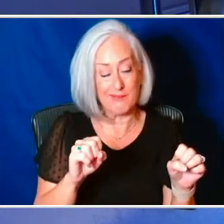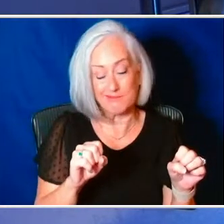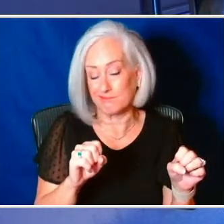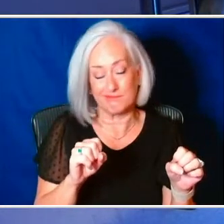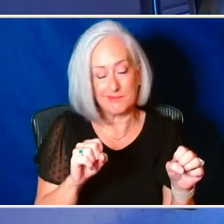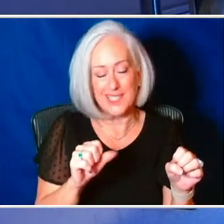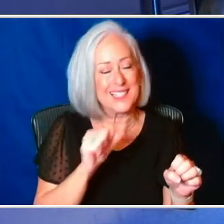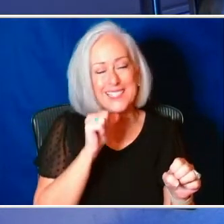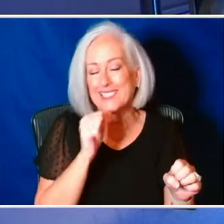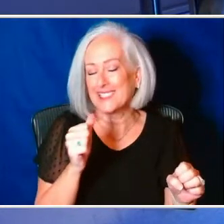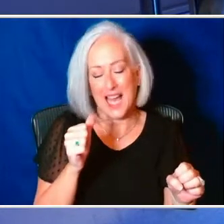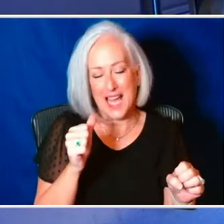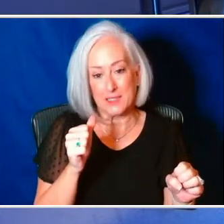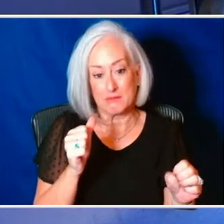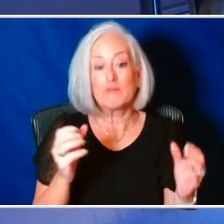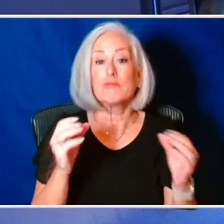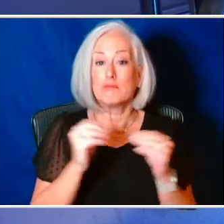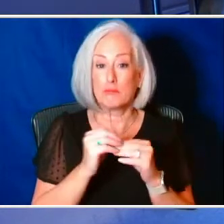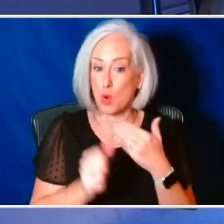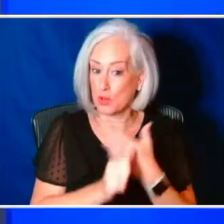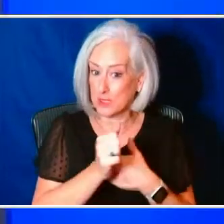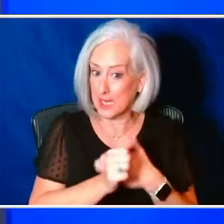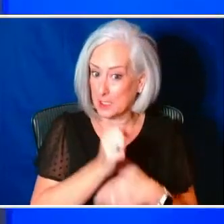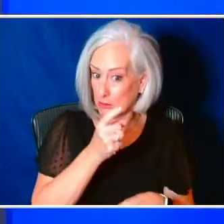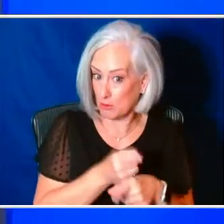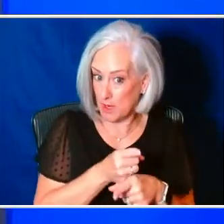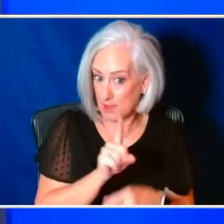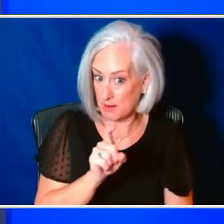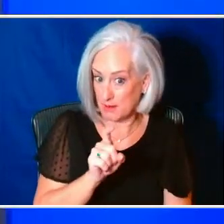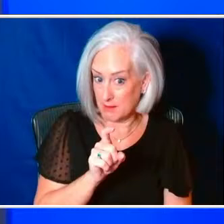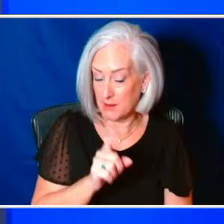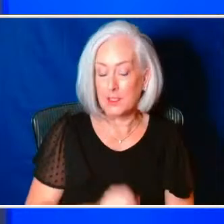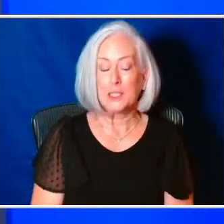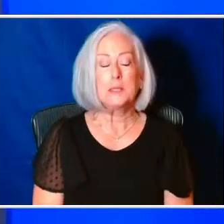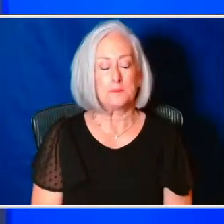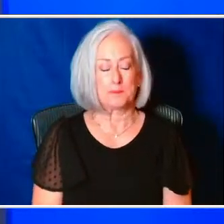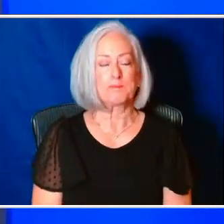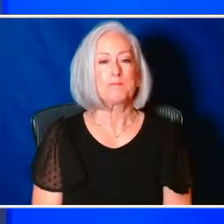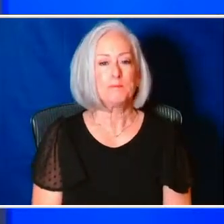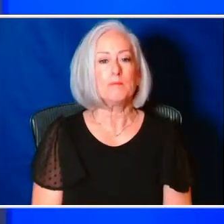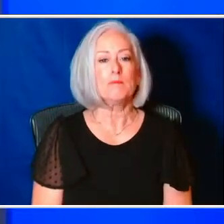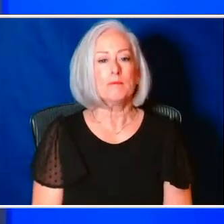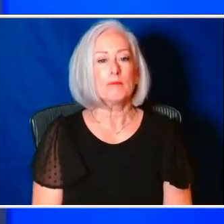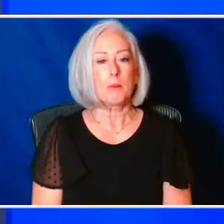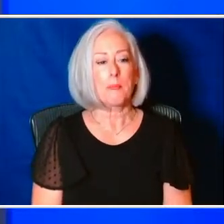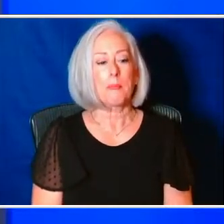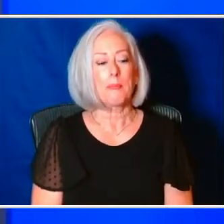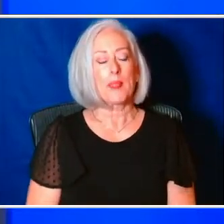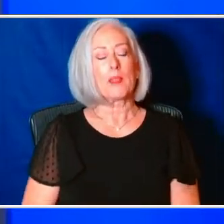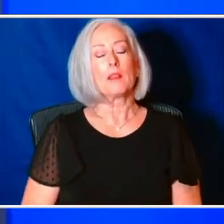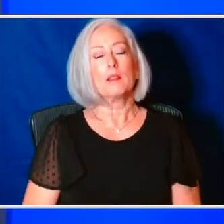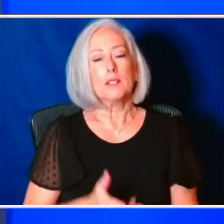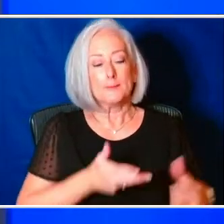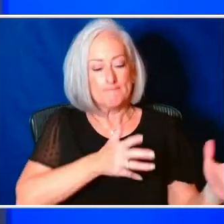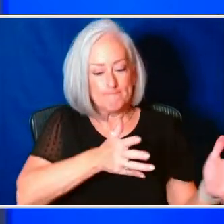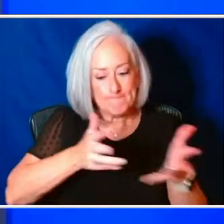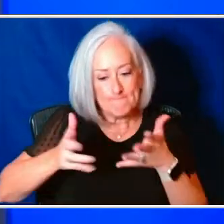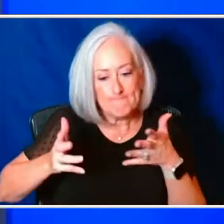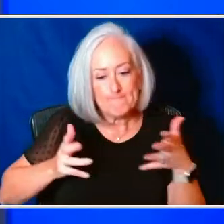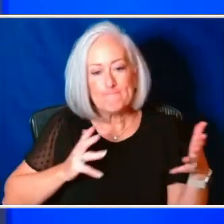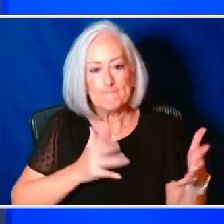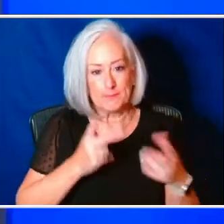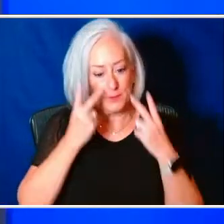little more dangerous. Right. So I think there's some discussions or studies that show that perhaps